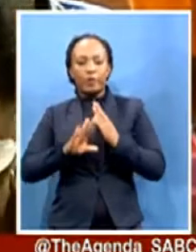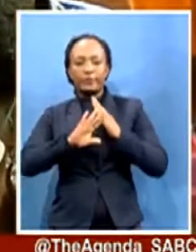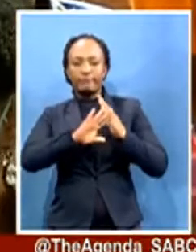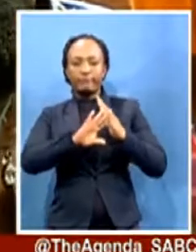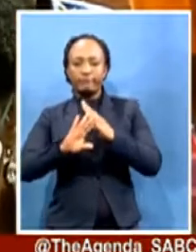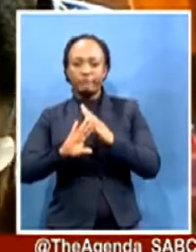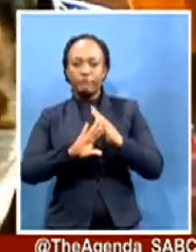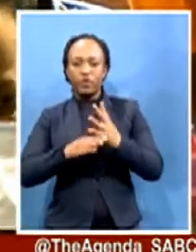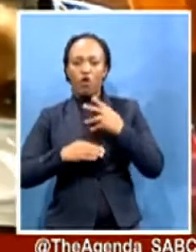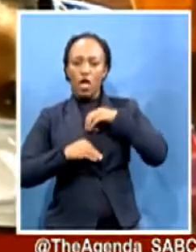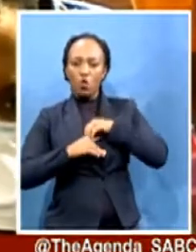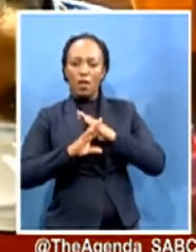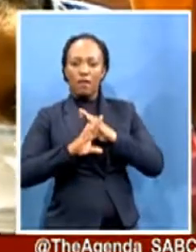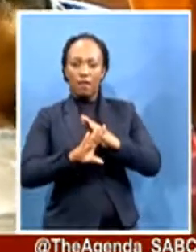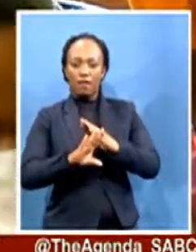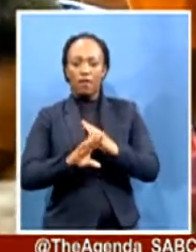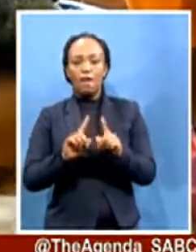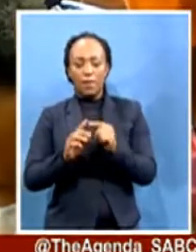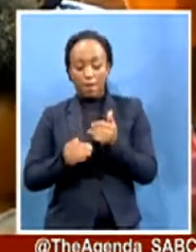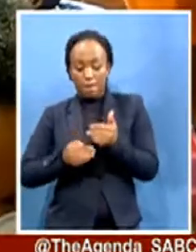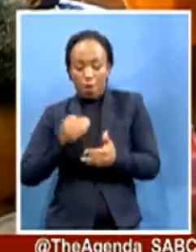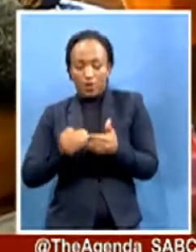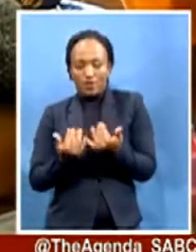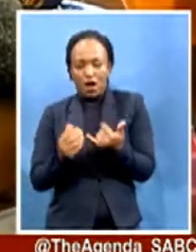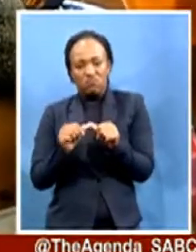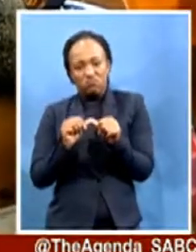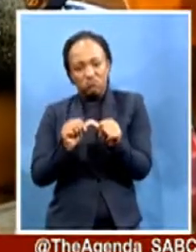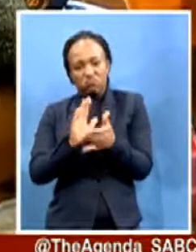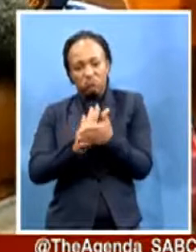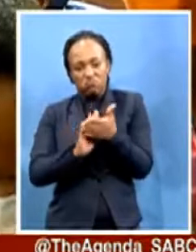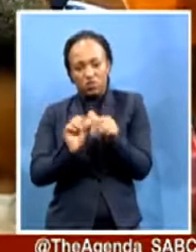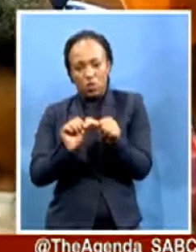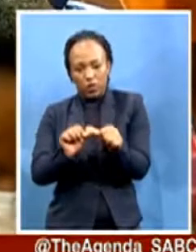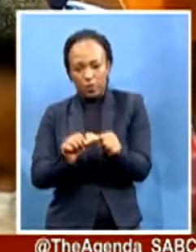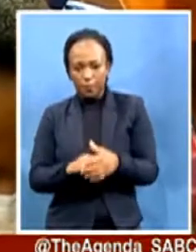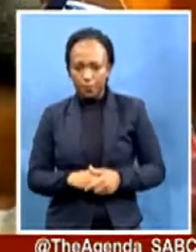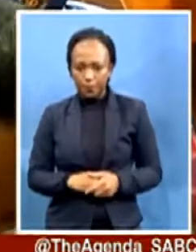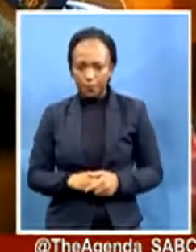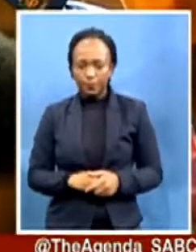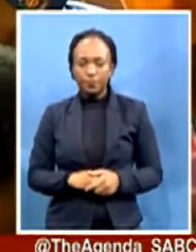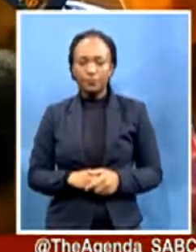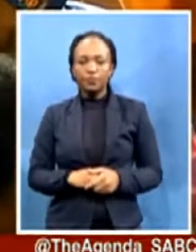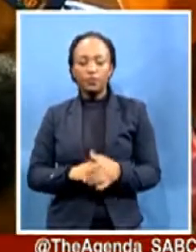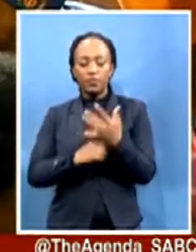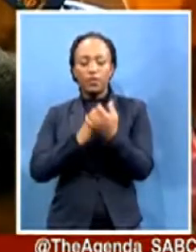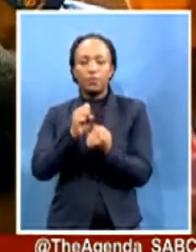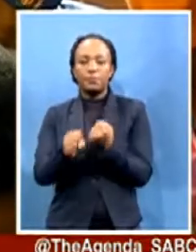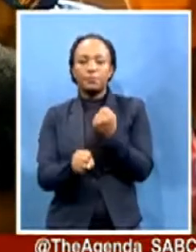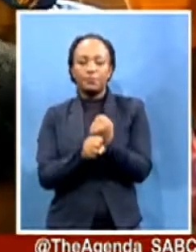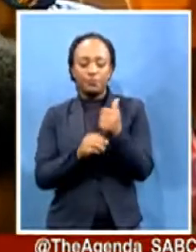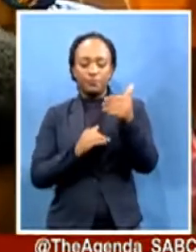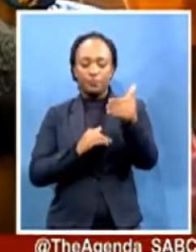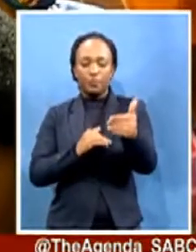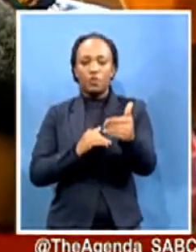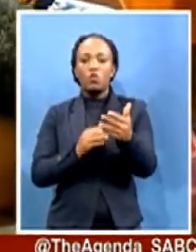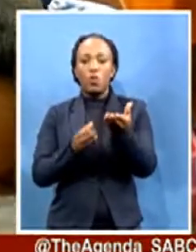process that is ongoing. But the whole year, as we're receiving all these vaccines, we will still need to use